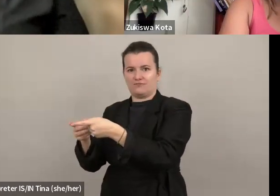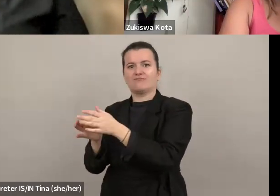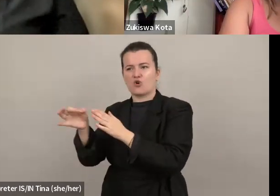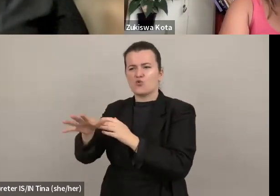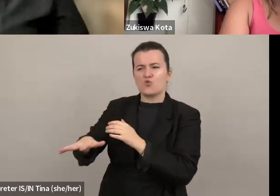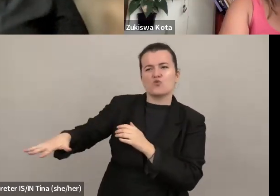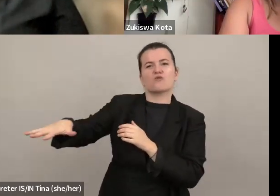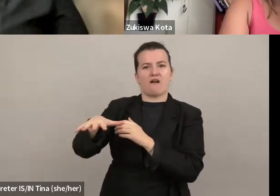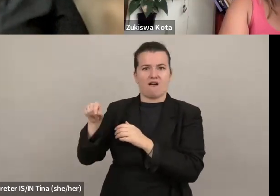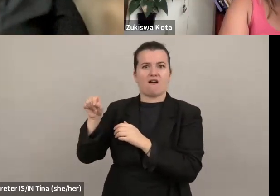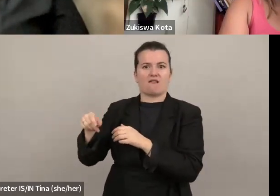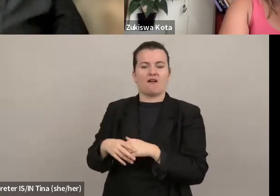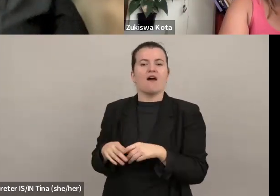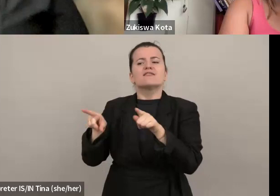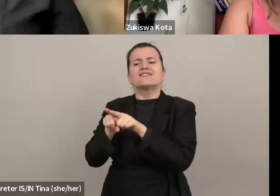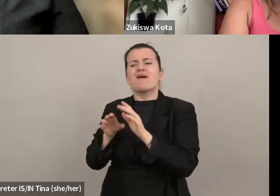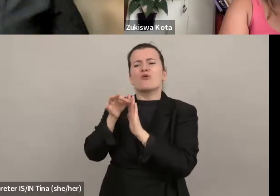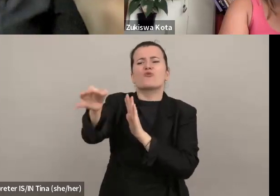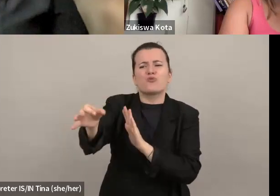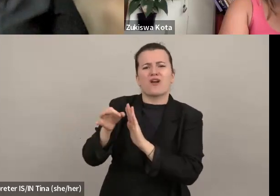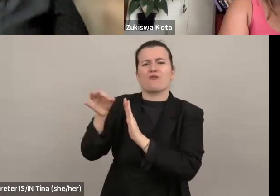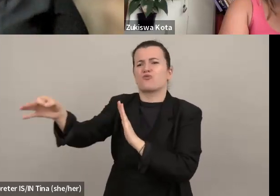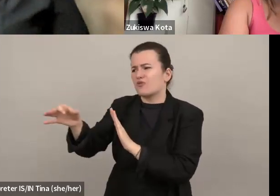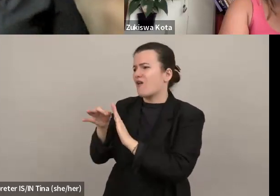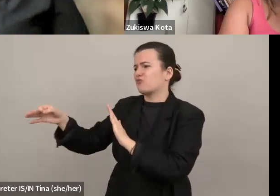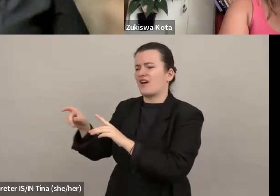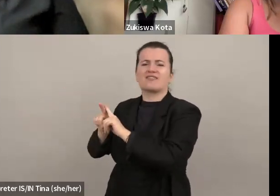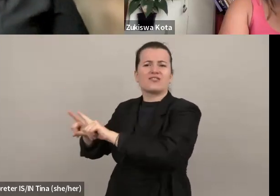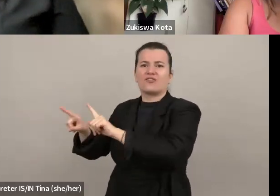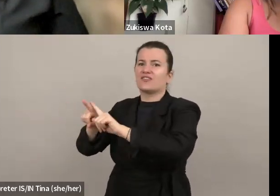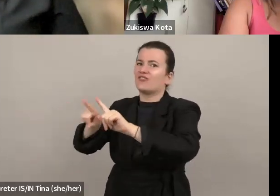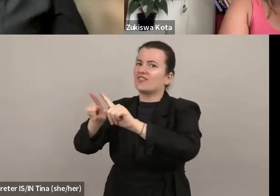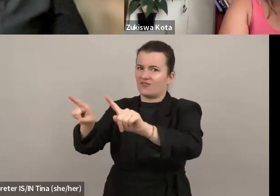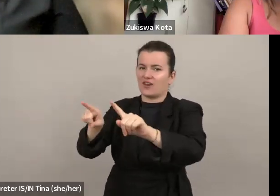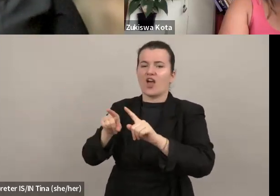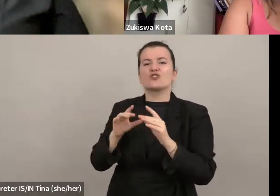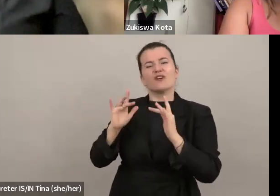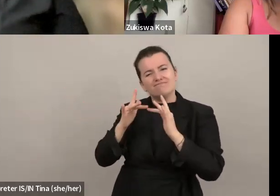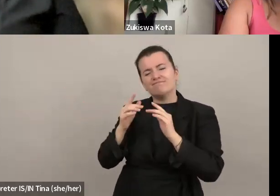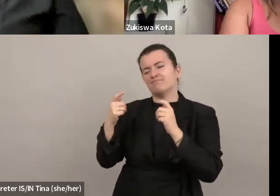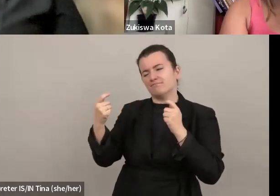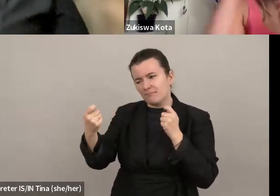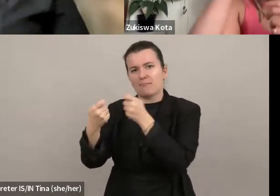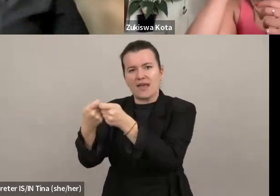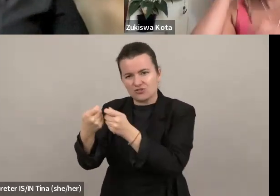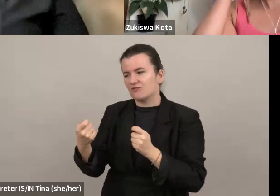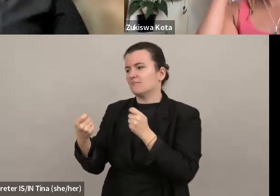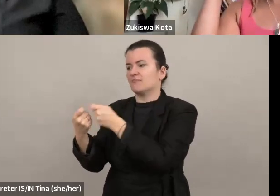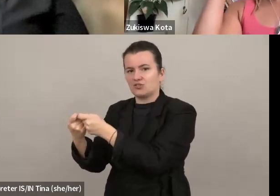within the environments where different people live and where different people survive, so that